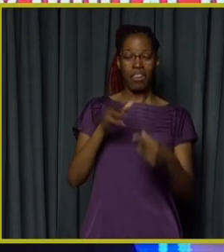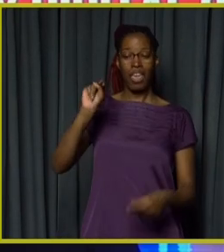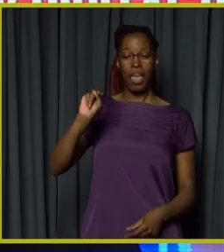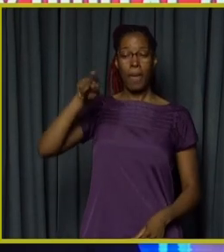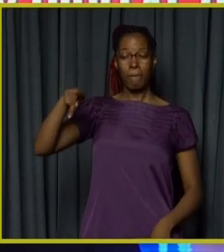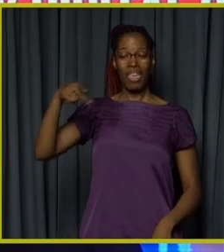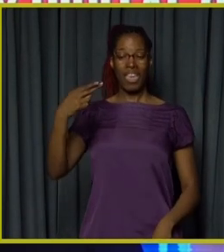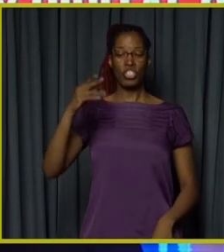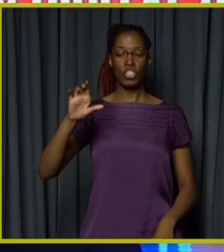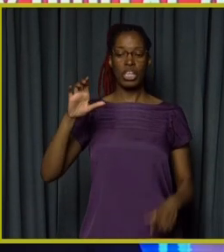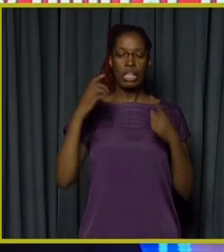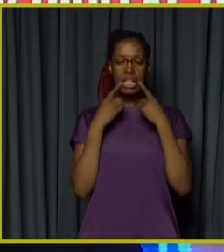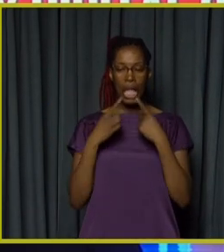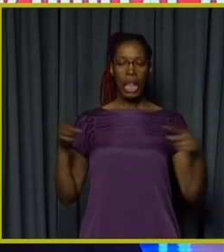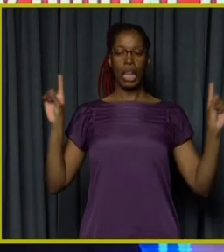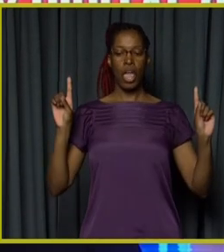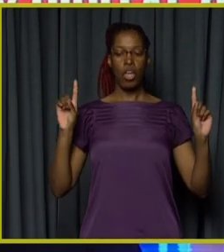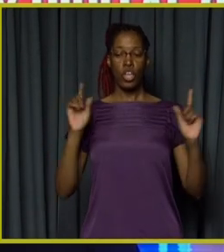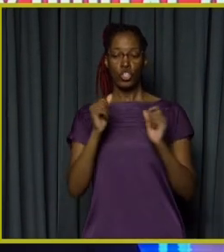in declaring.